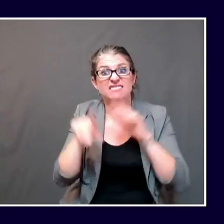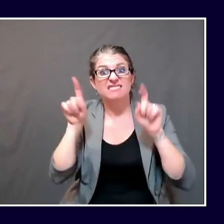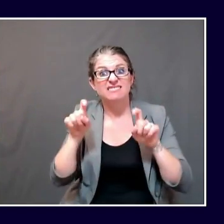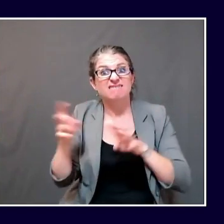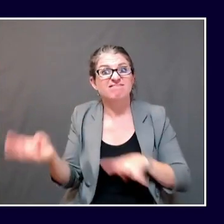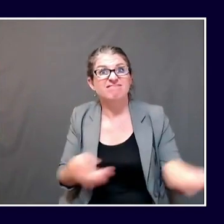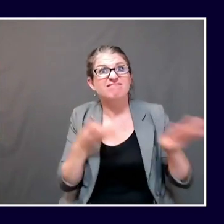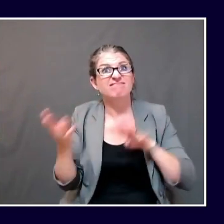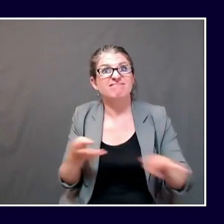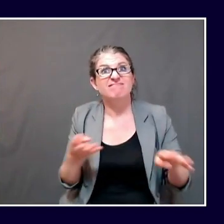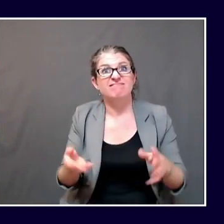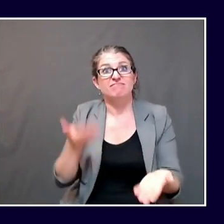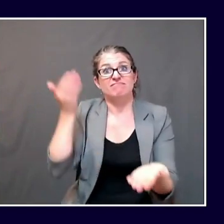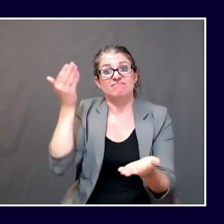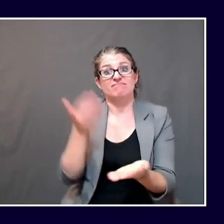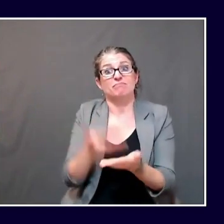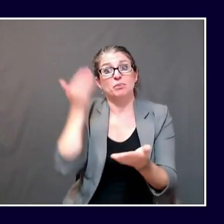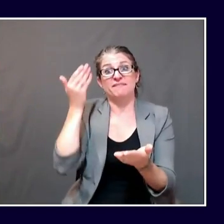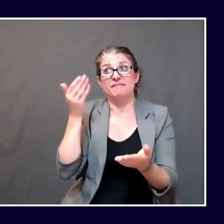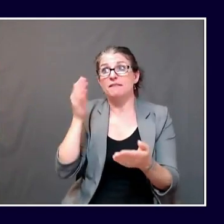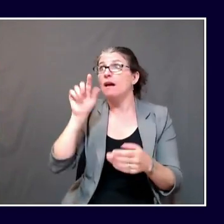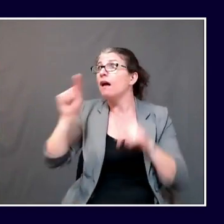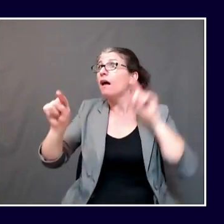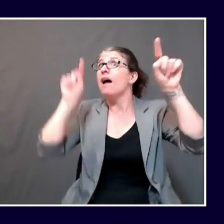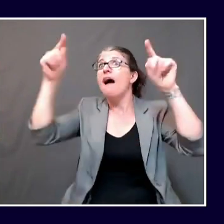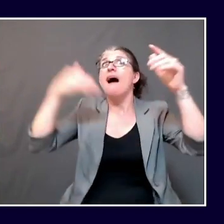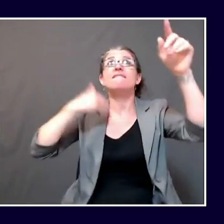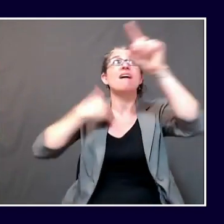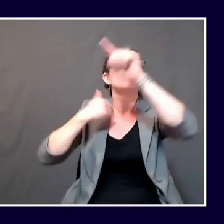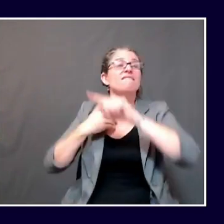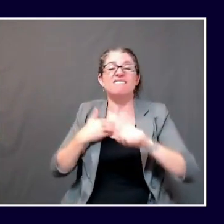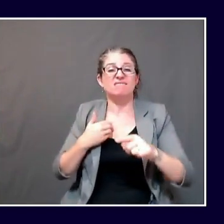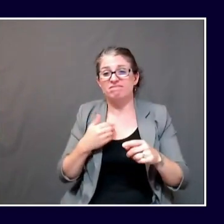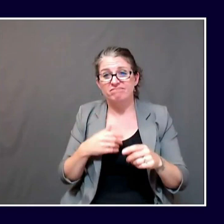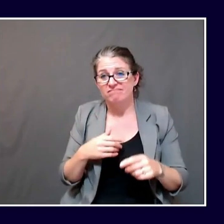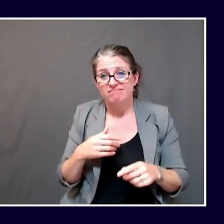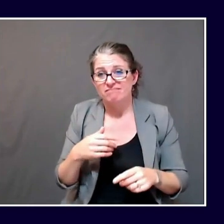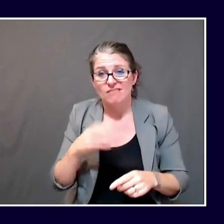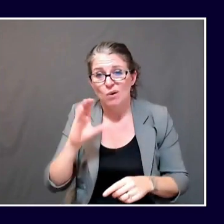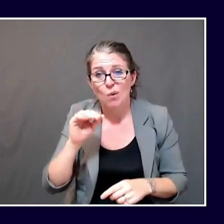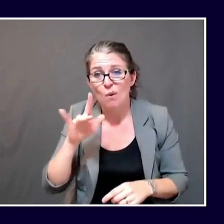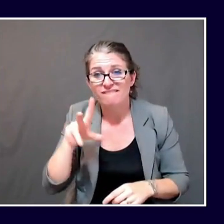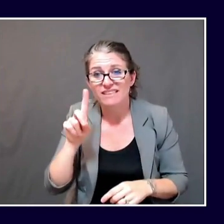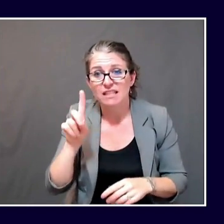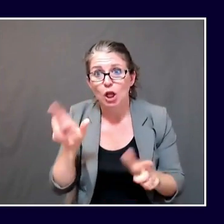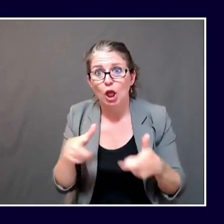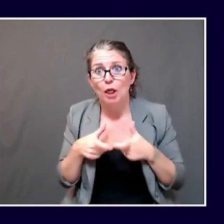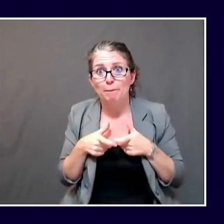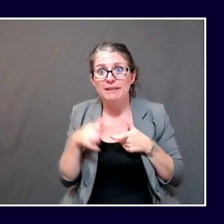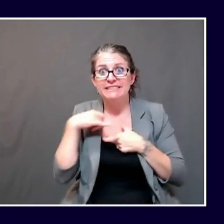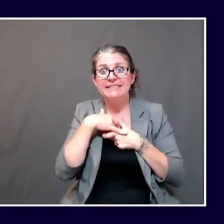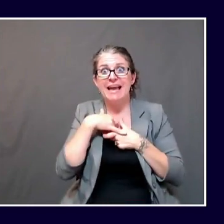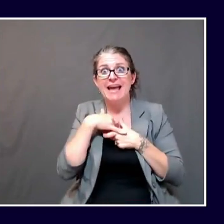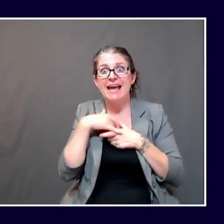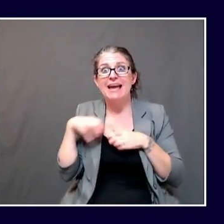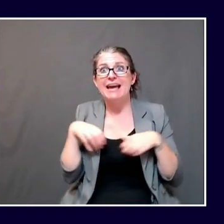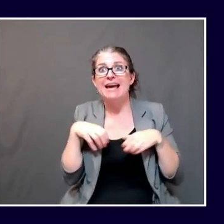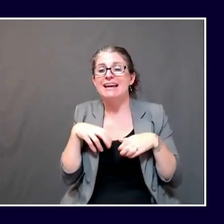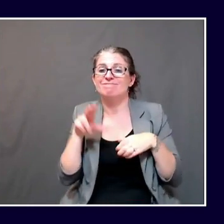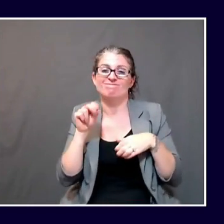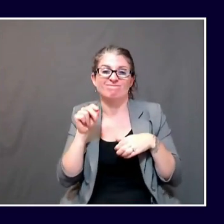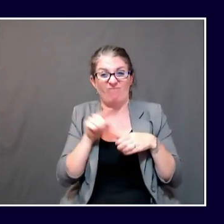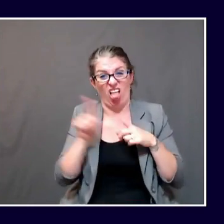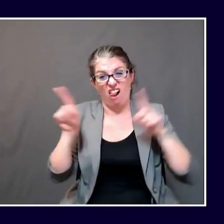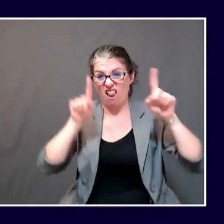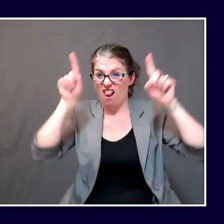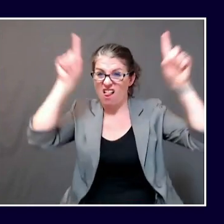there. Thanks. I have one really quick question, if you don't mind. The Woodland Pulp cluster, I just want to double check that as a cluster and not